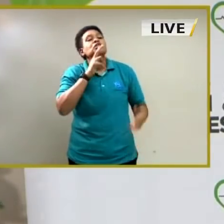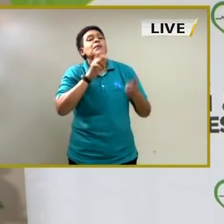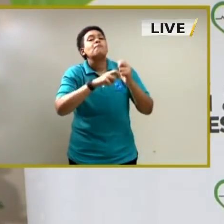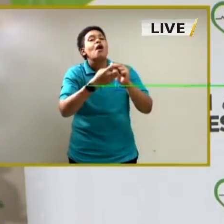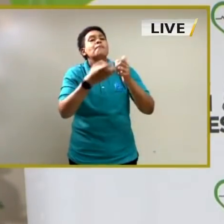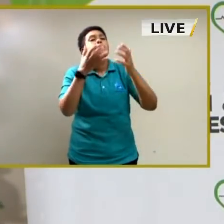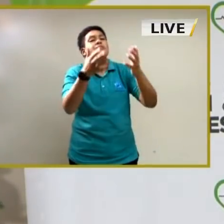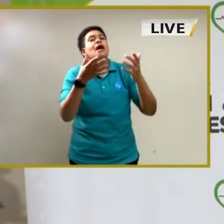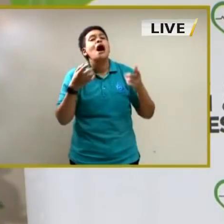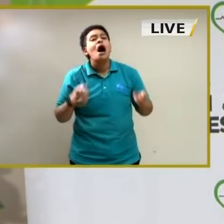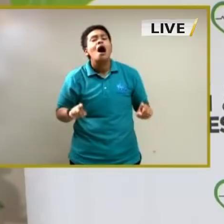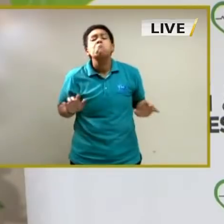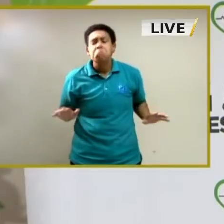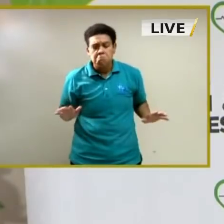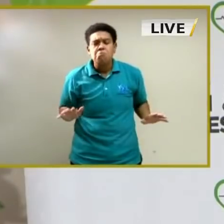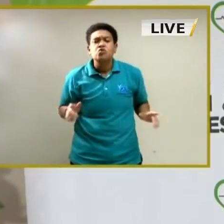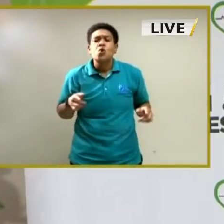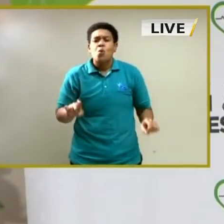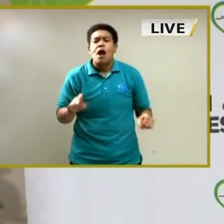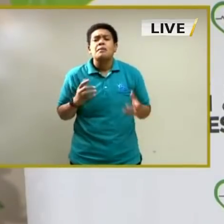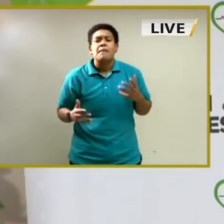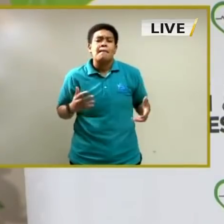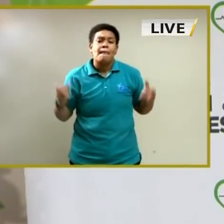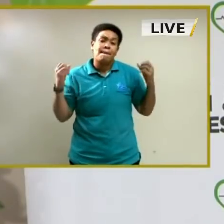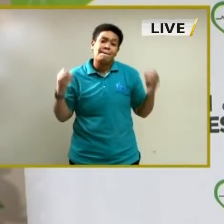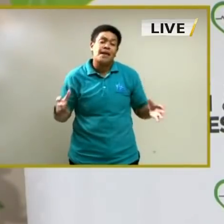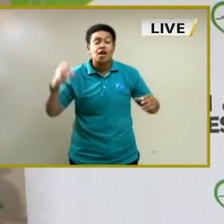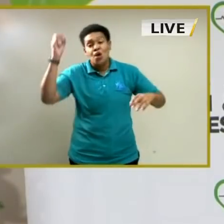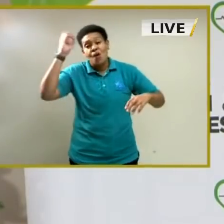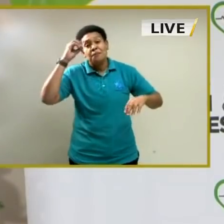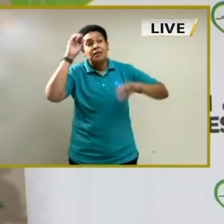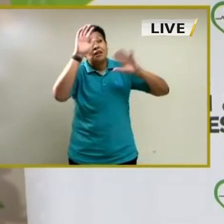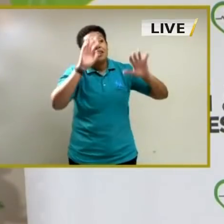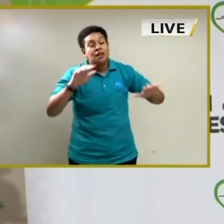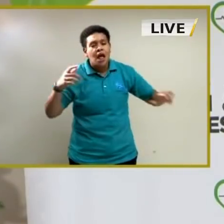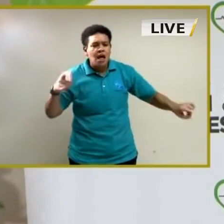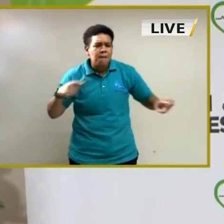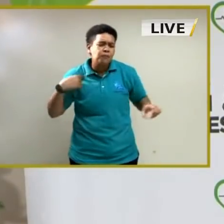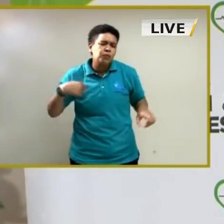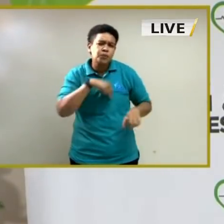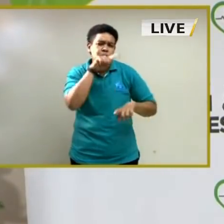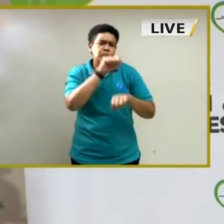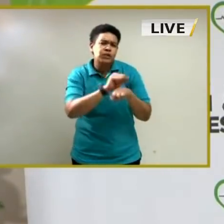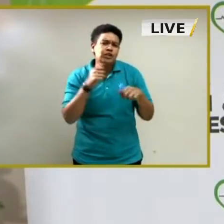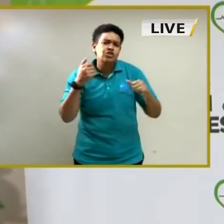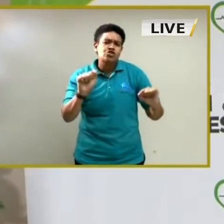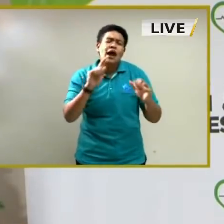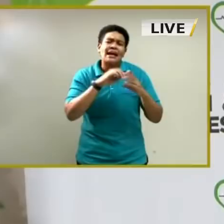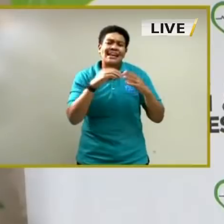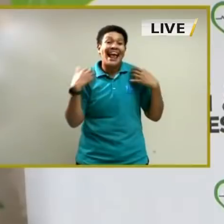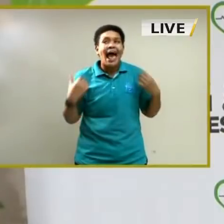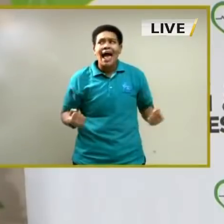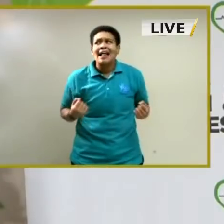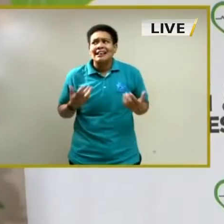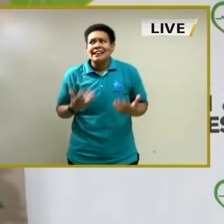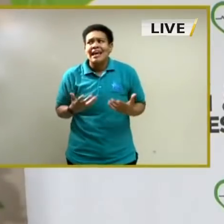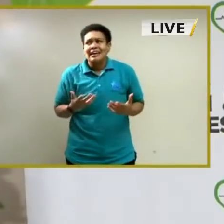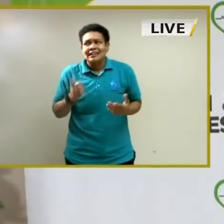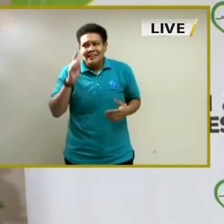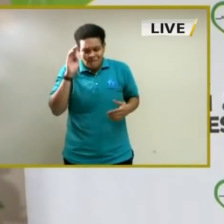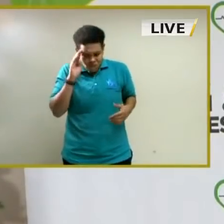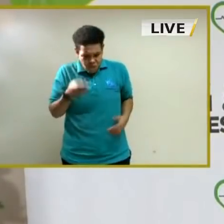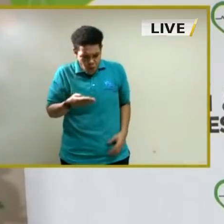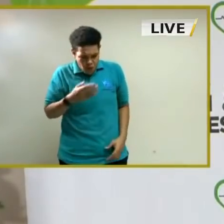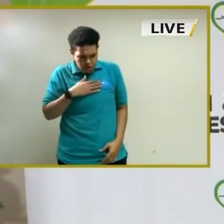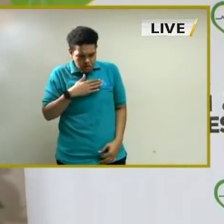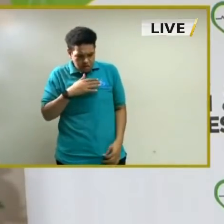are. So while there may be many opinions out there, we try in health to remain focused on